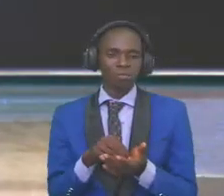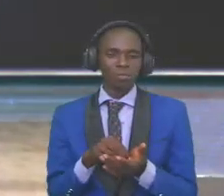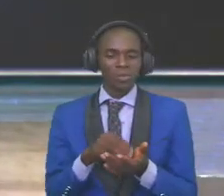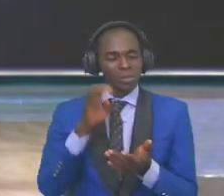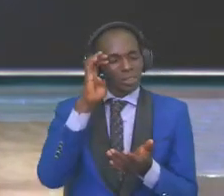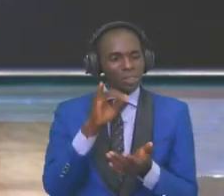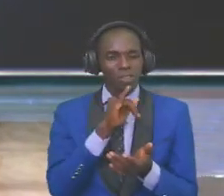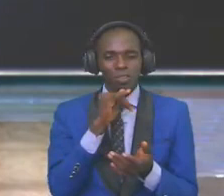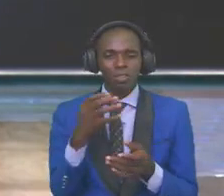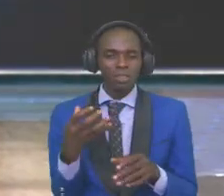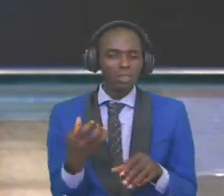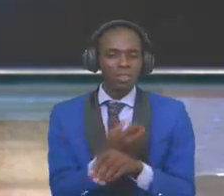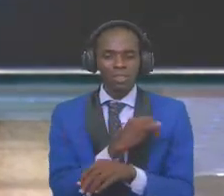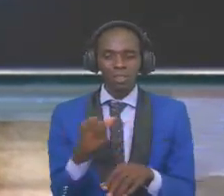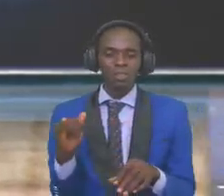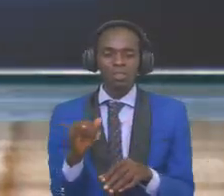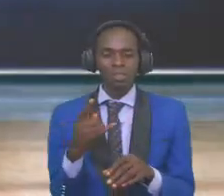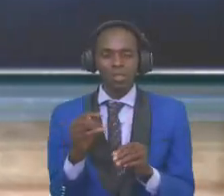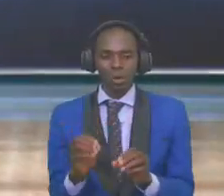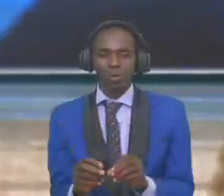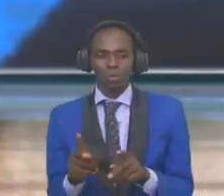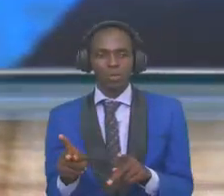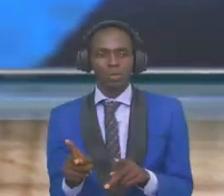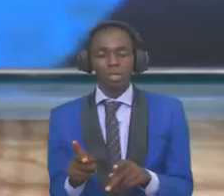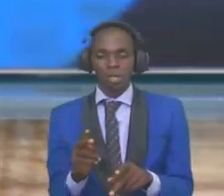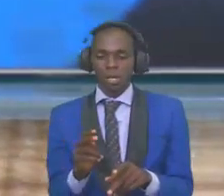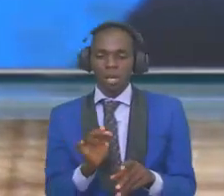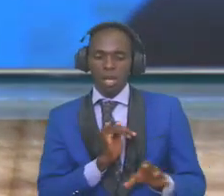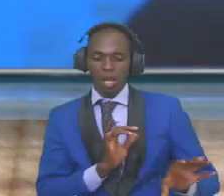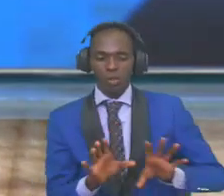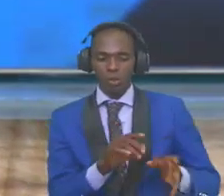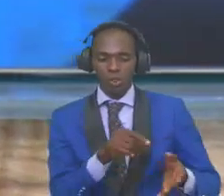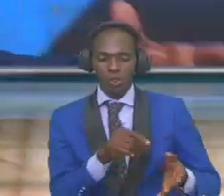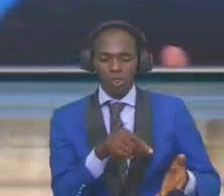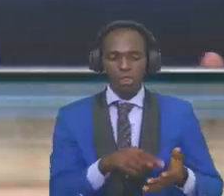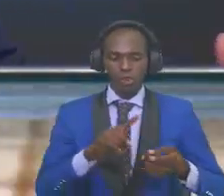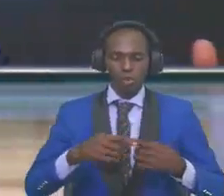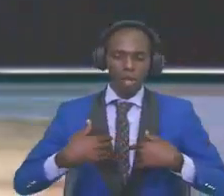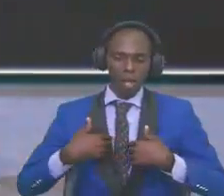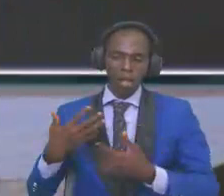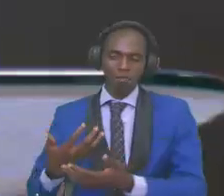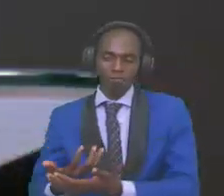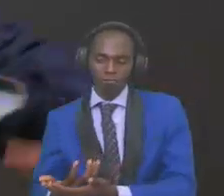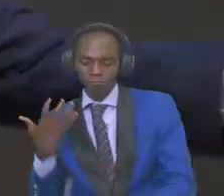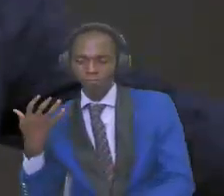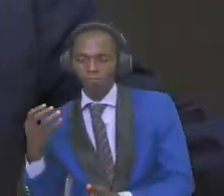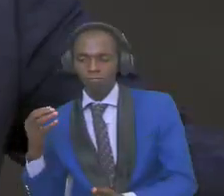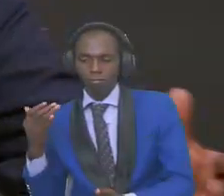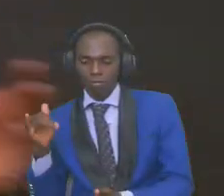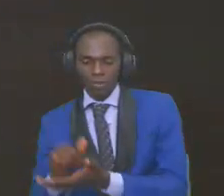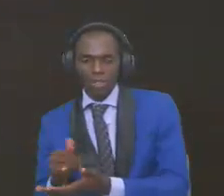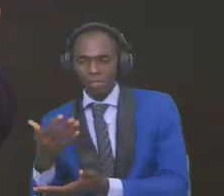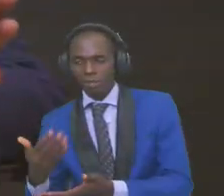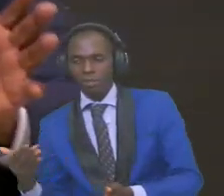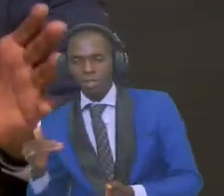its advantage. I'm doing this, so I'll have that. I'm doing this, so I'll get